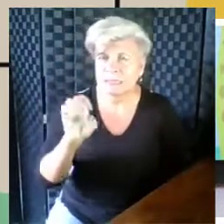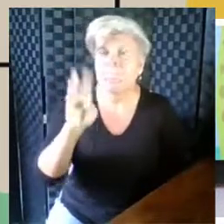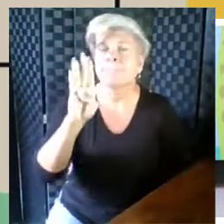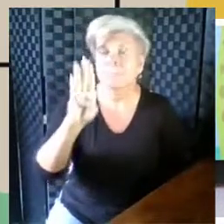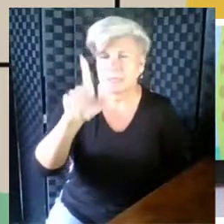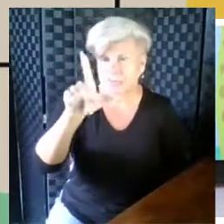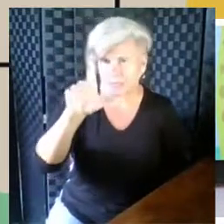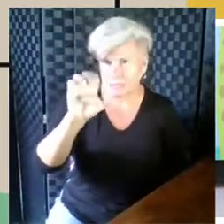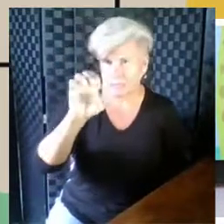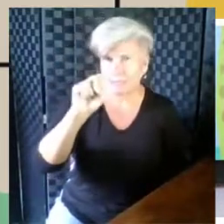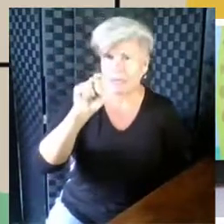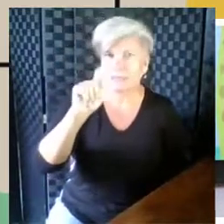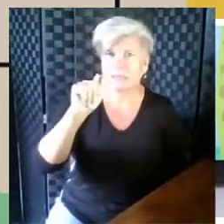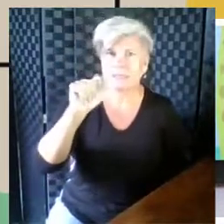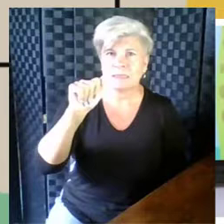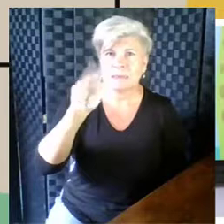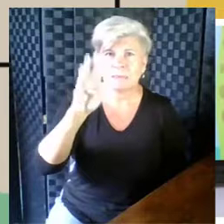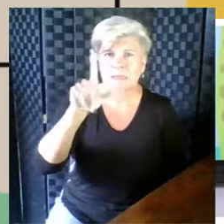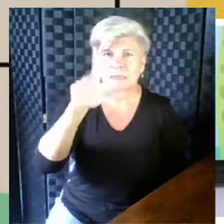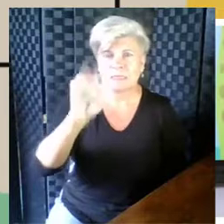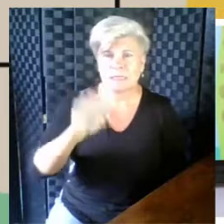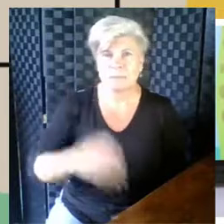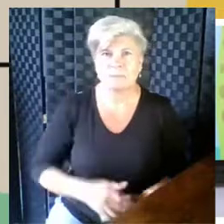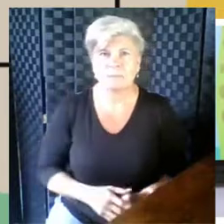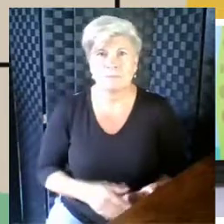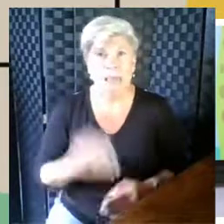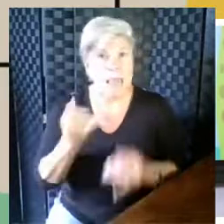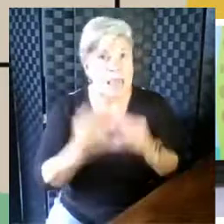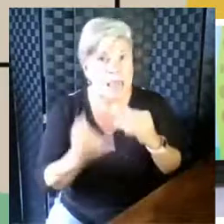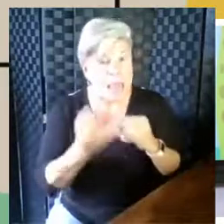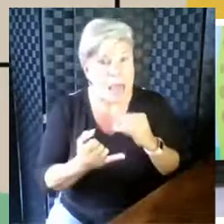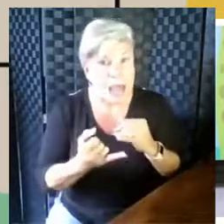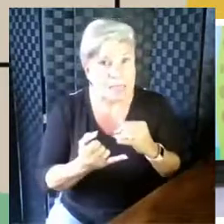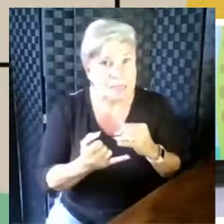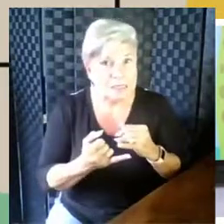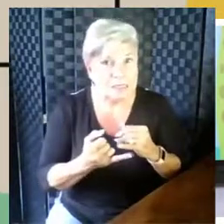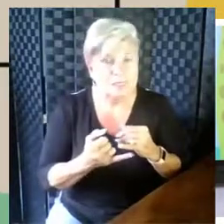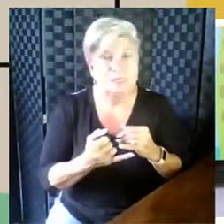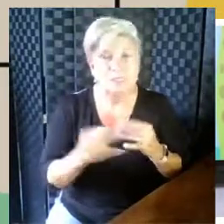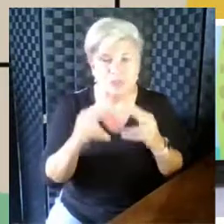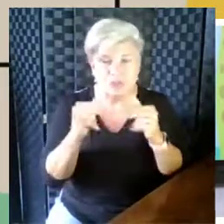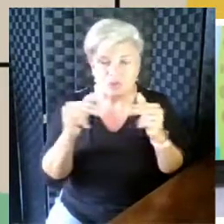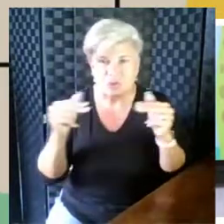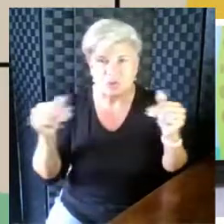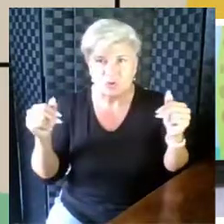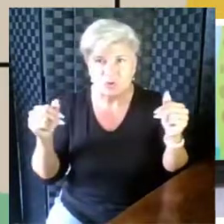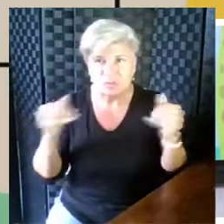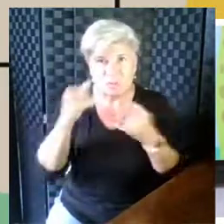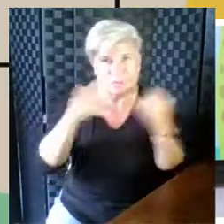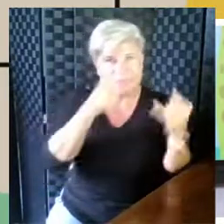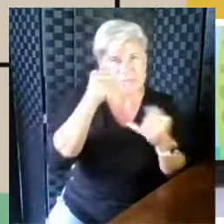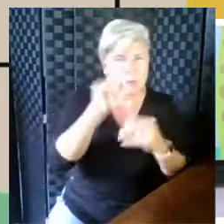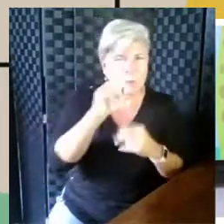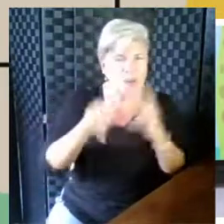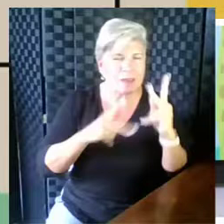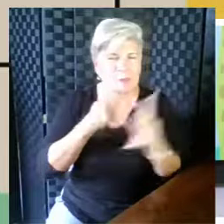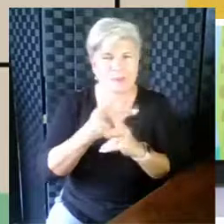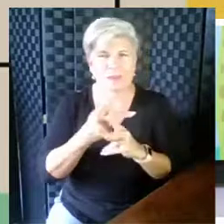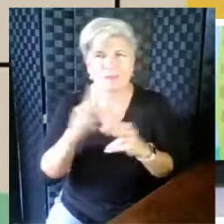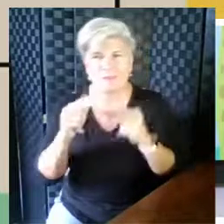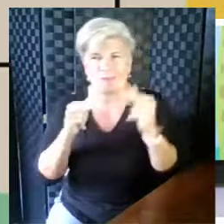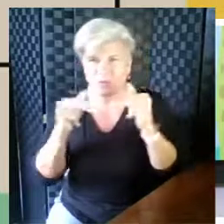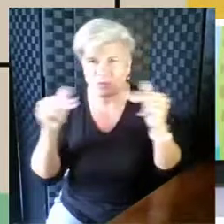said BLE, you are correct. And the last word is noodle. Spaghetti is a type of